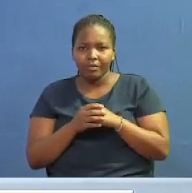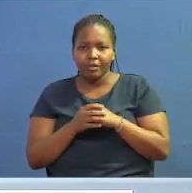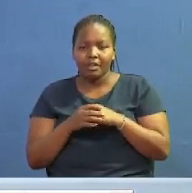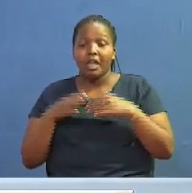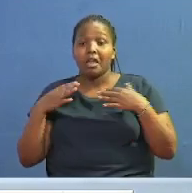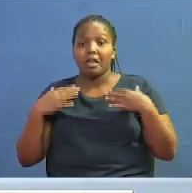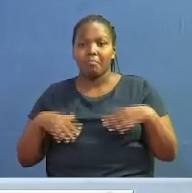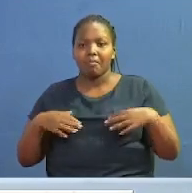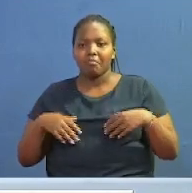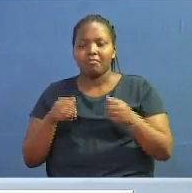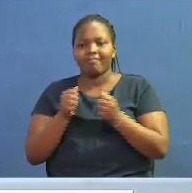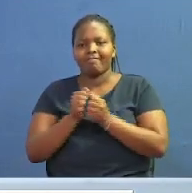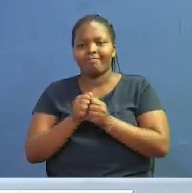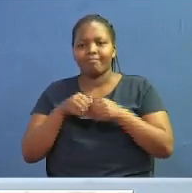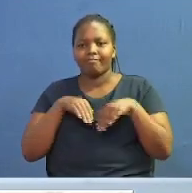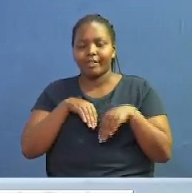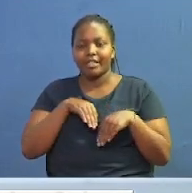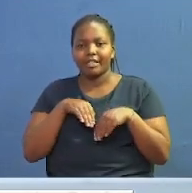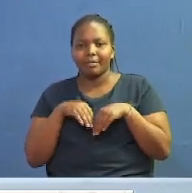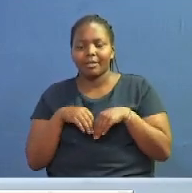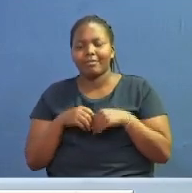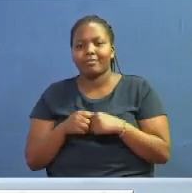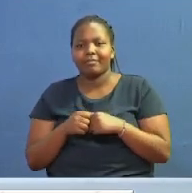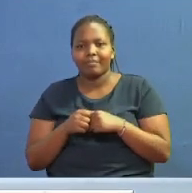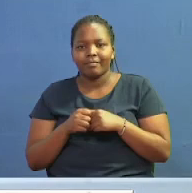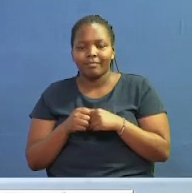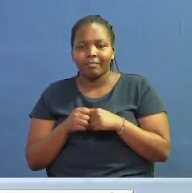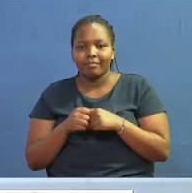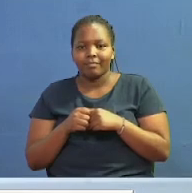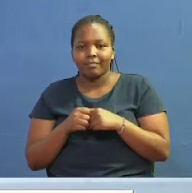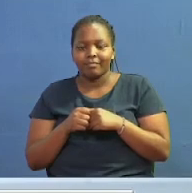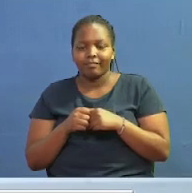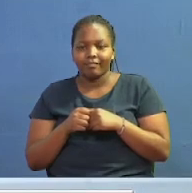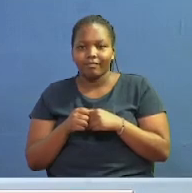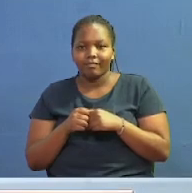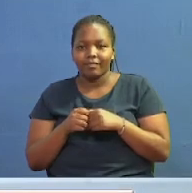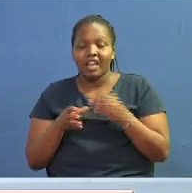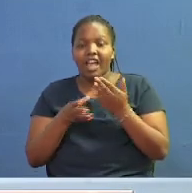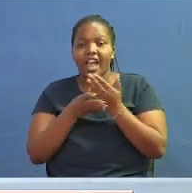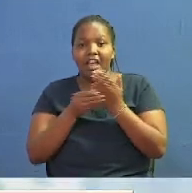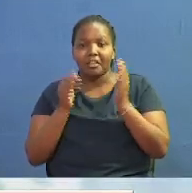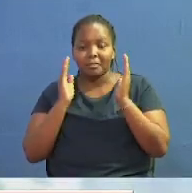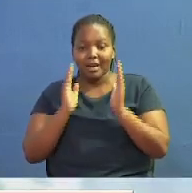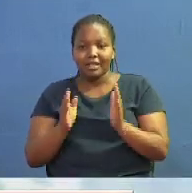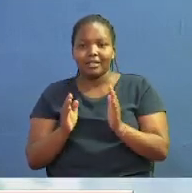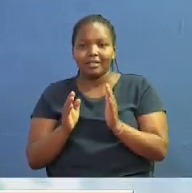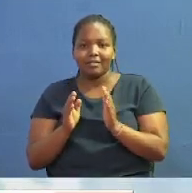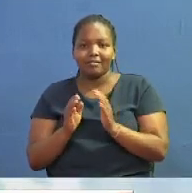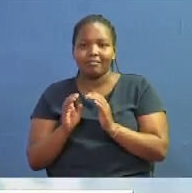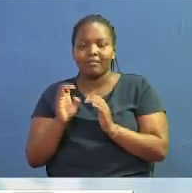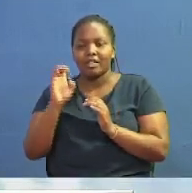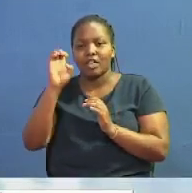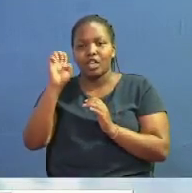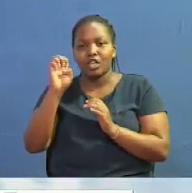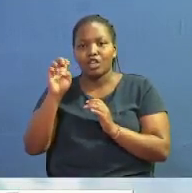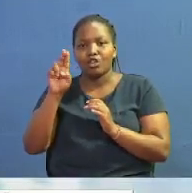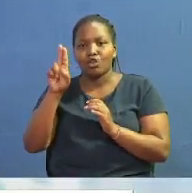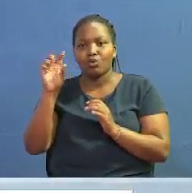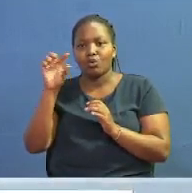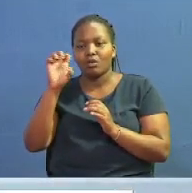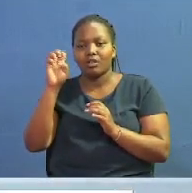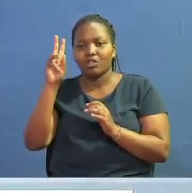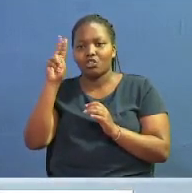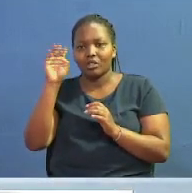living with disabilities, and that's why tonight, disability inclusion expert Eugene Muchai joins me in studio to